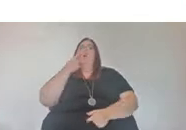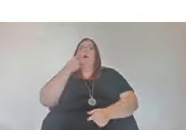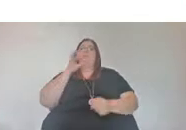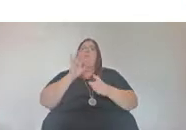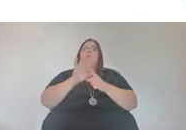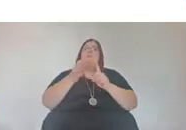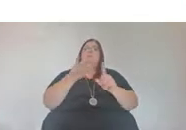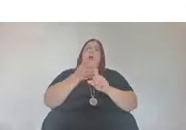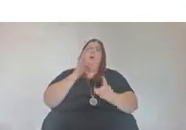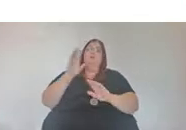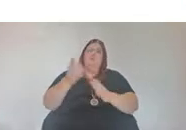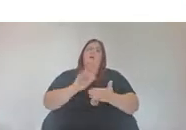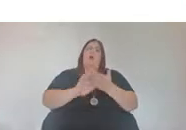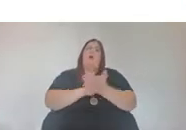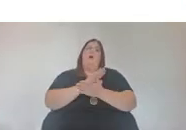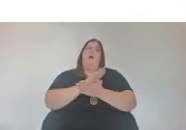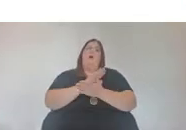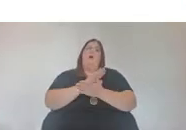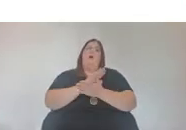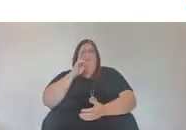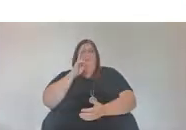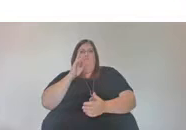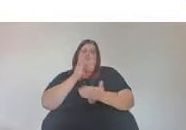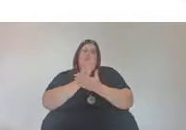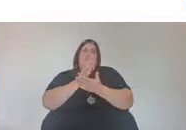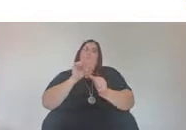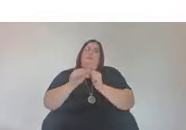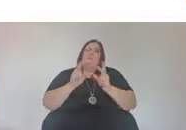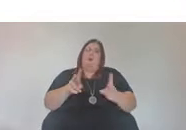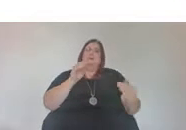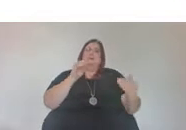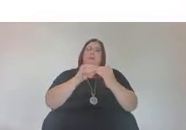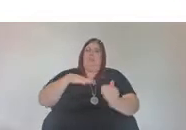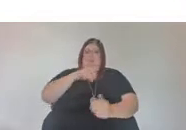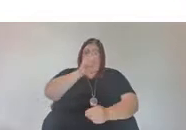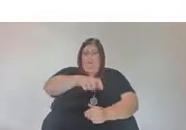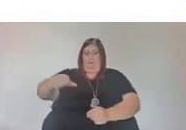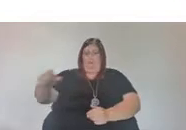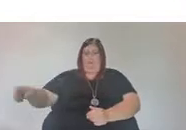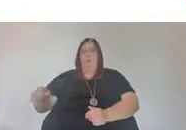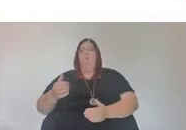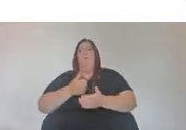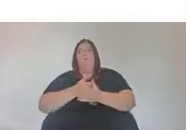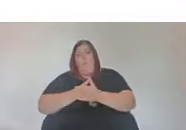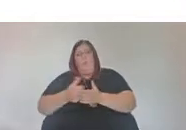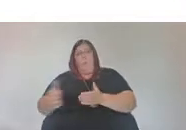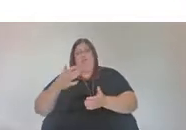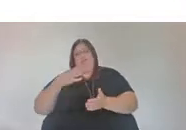are evidence-based and deliver best practice. And we absolutely must make sure that all of our